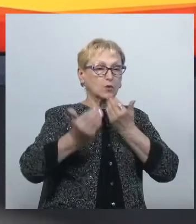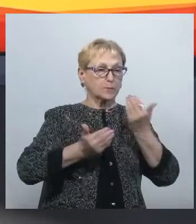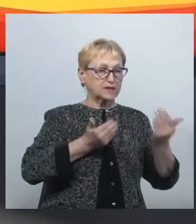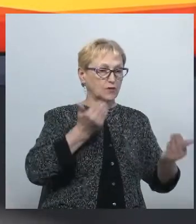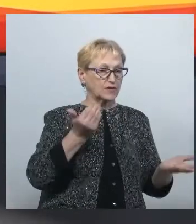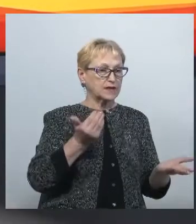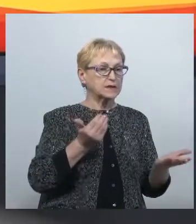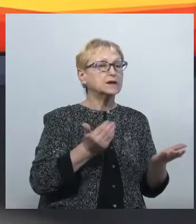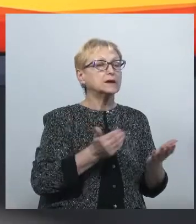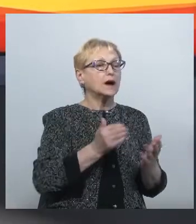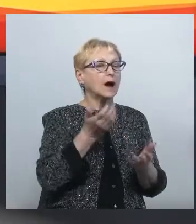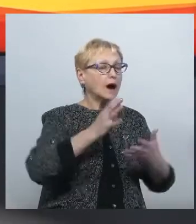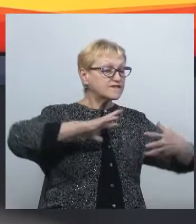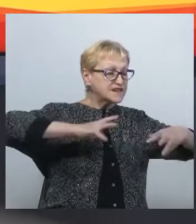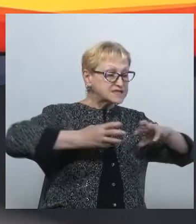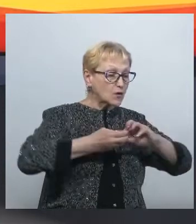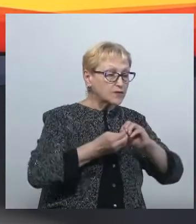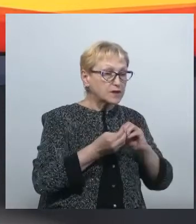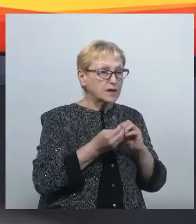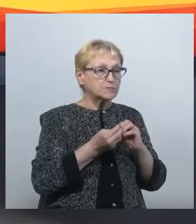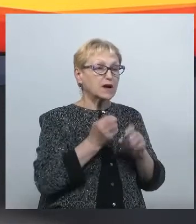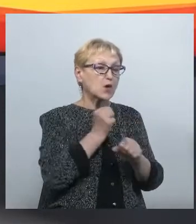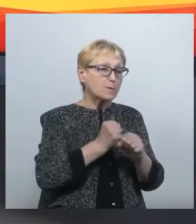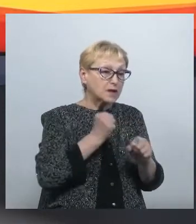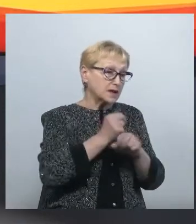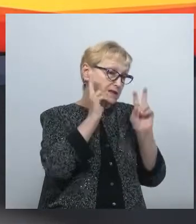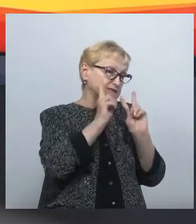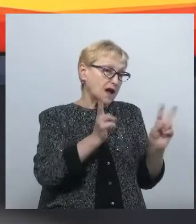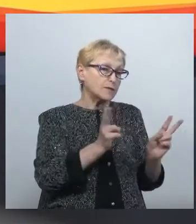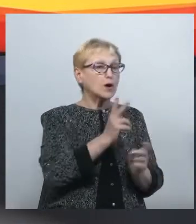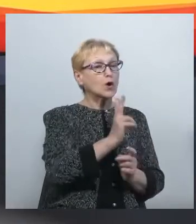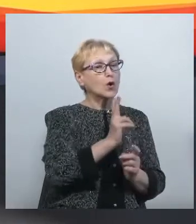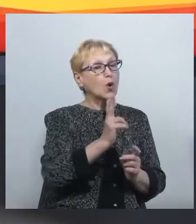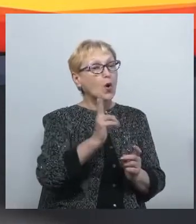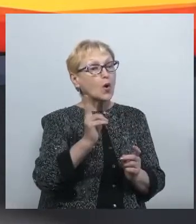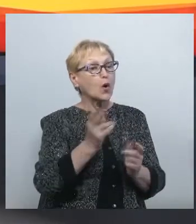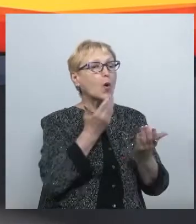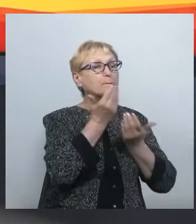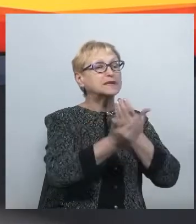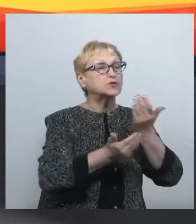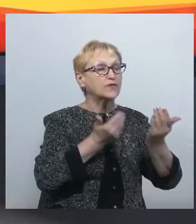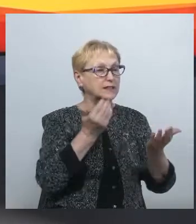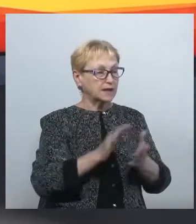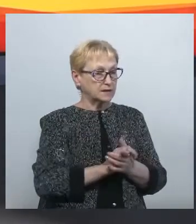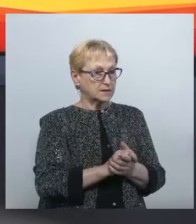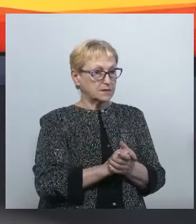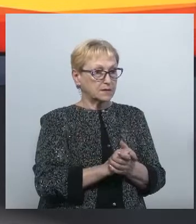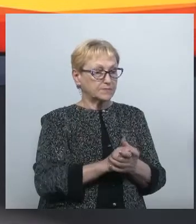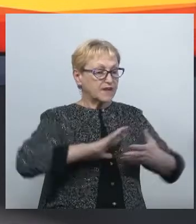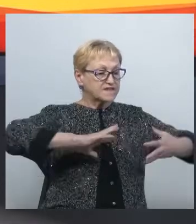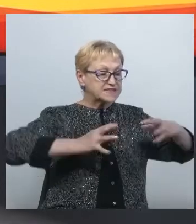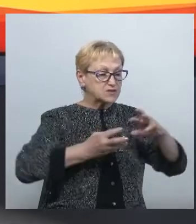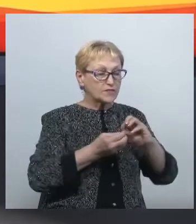in the research on who made this research, this